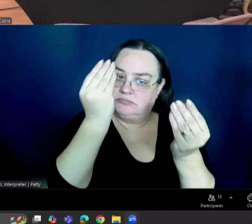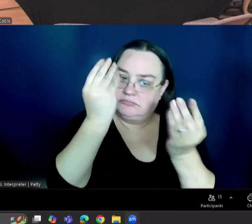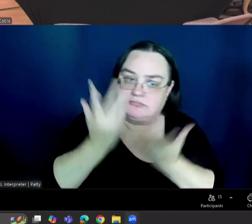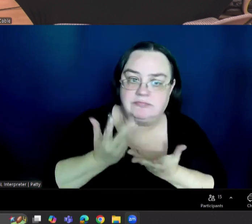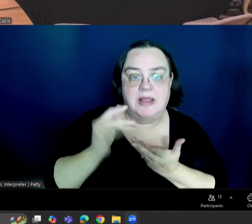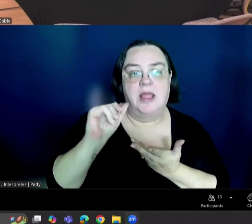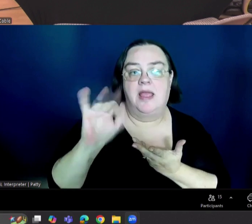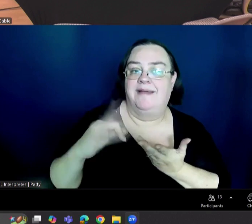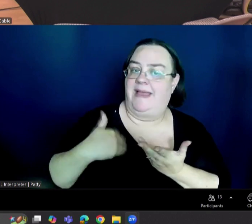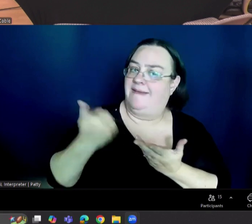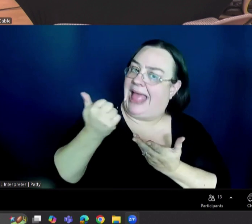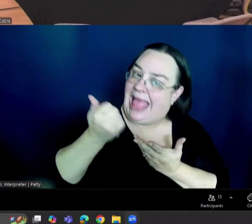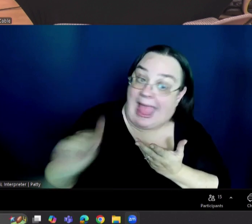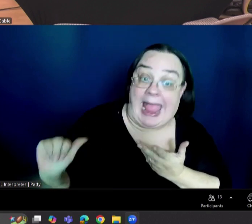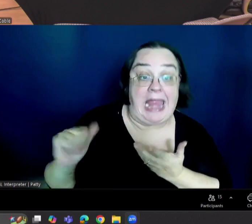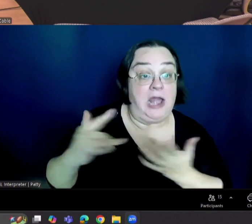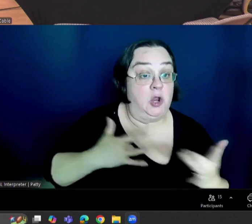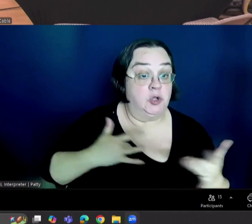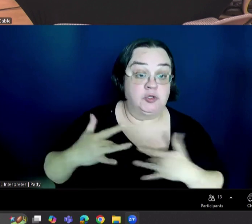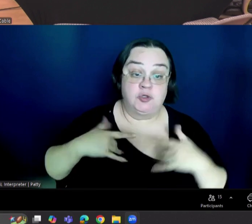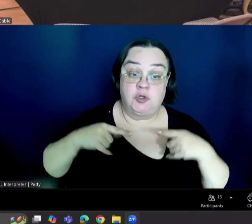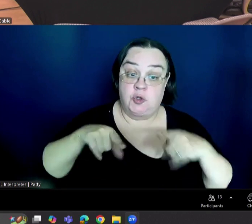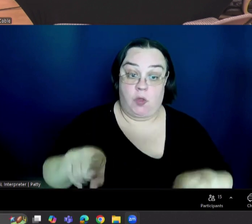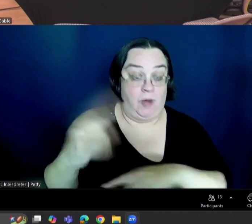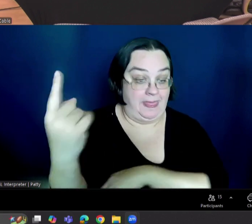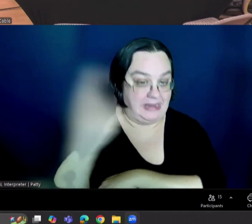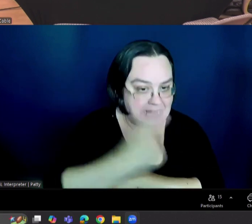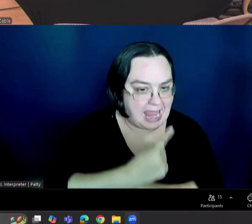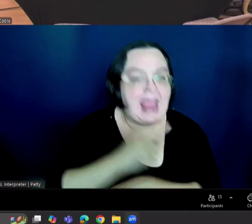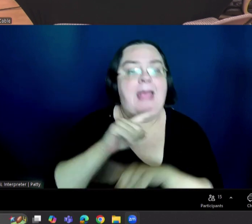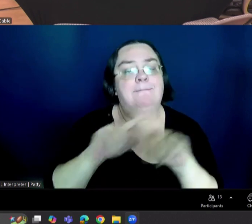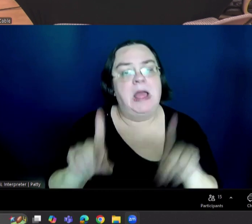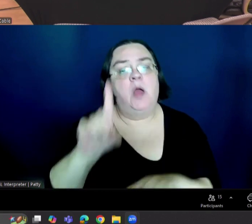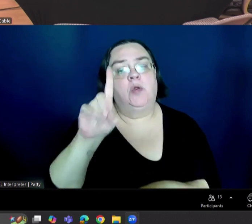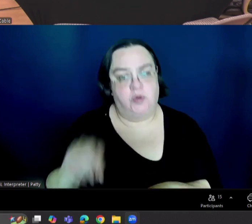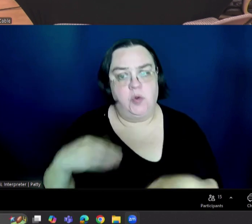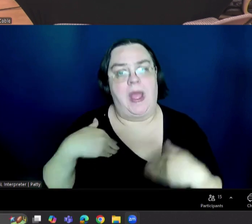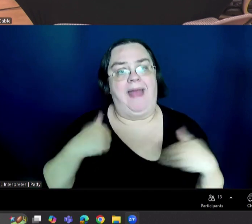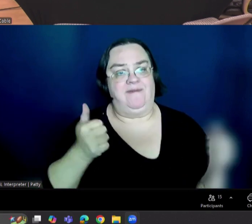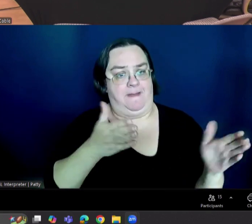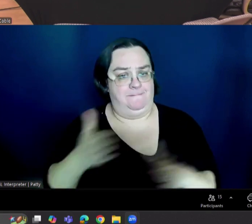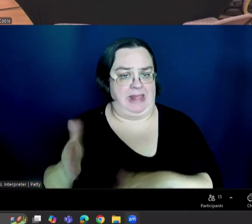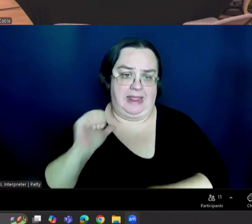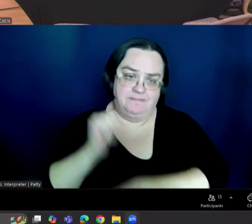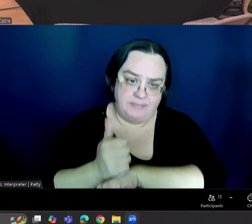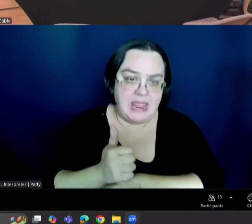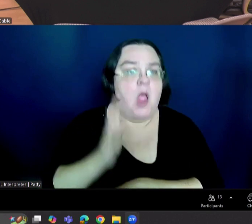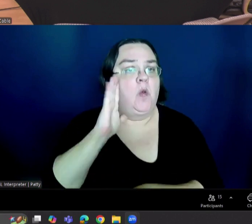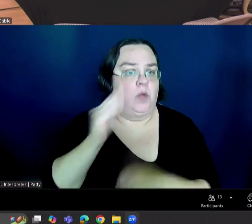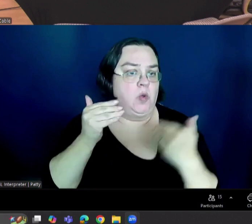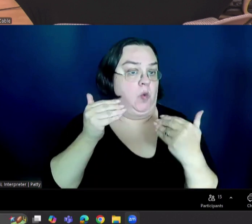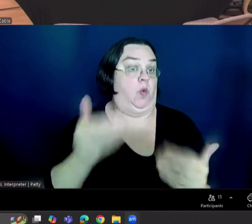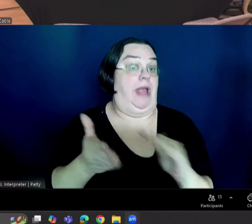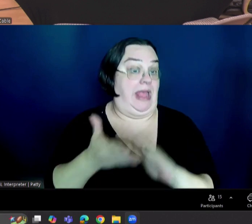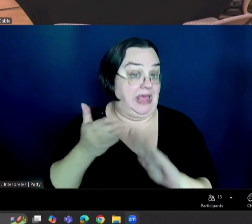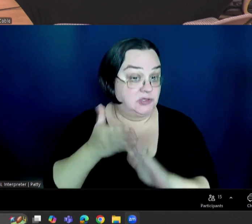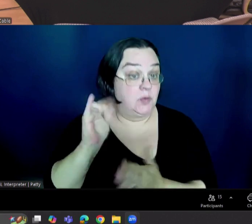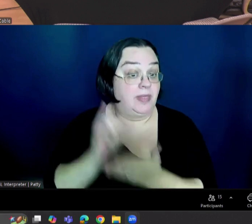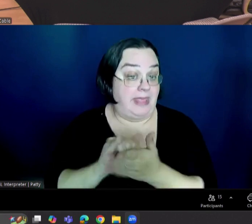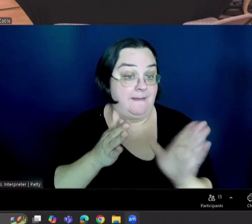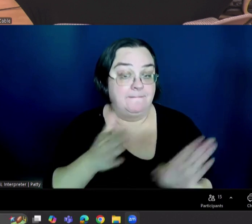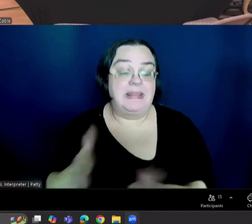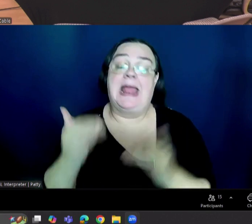any concerns throughout that day, but we do have a plan in place and we're going to execute the plan. Just as a